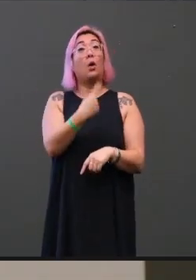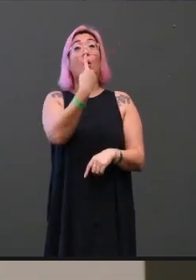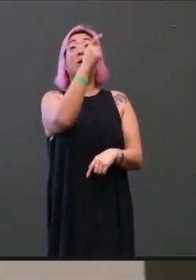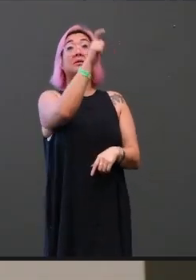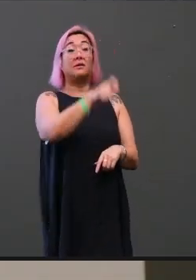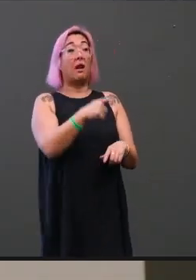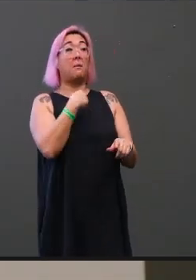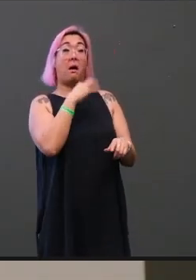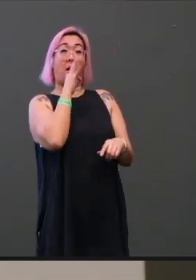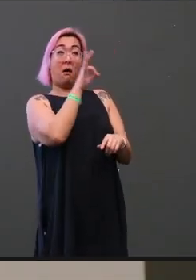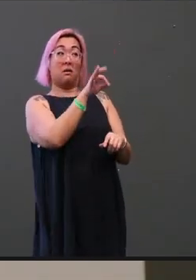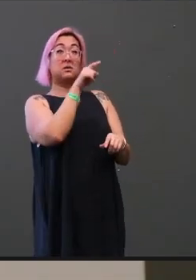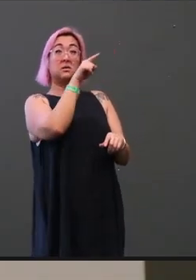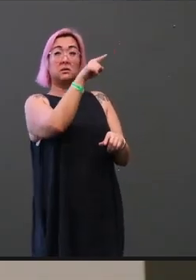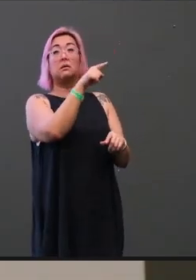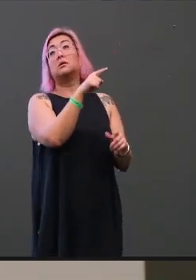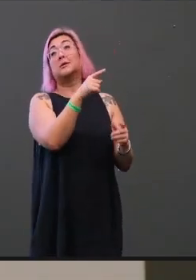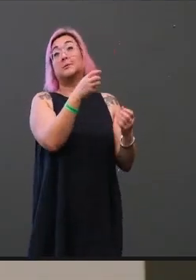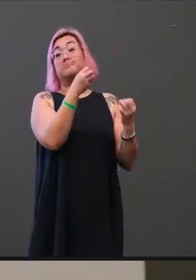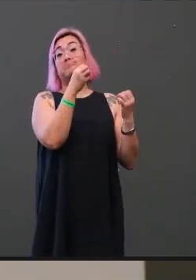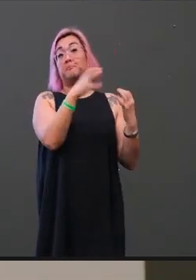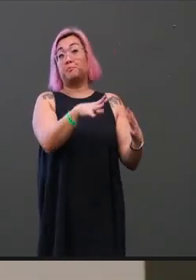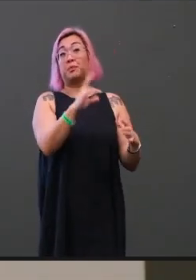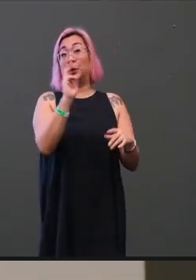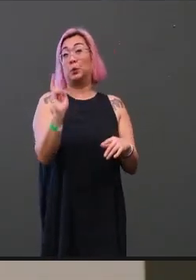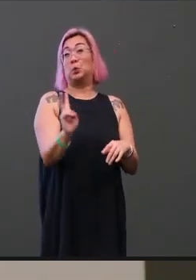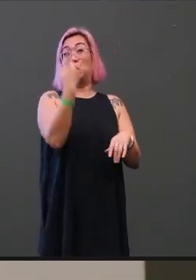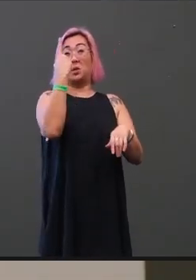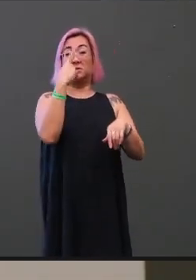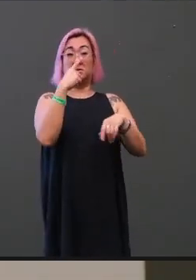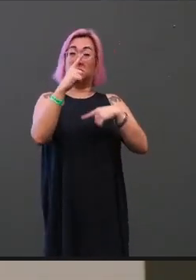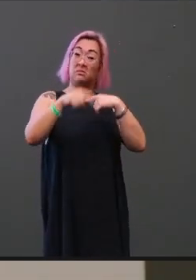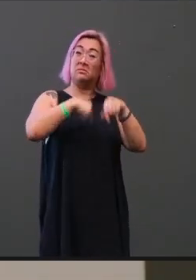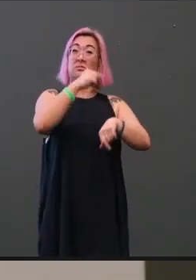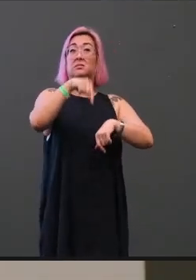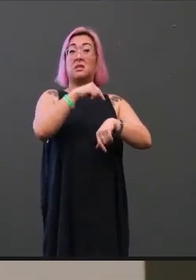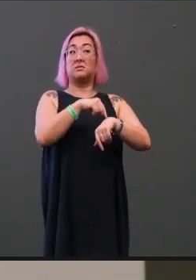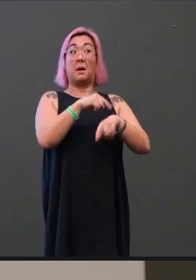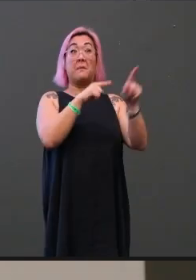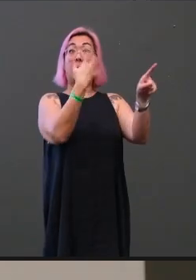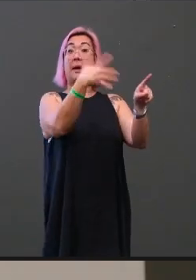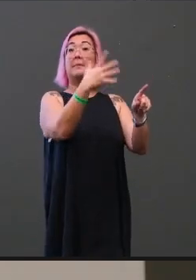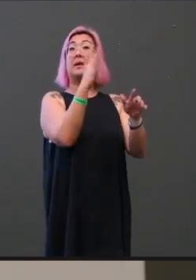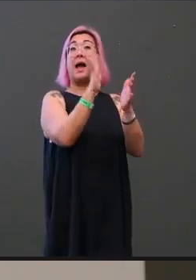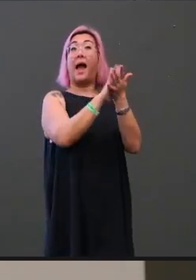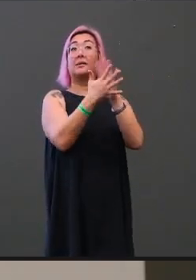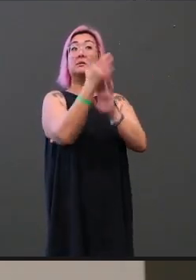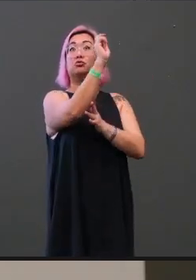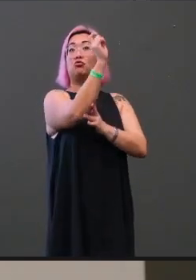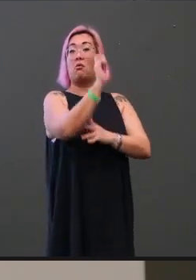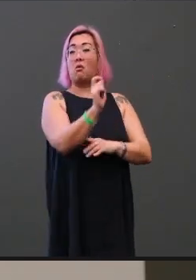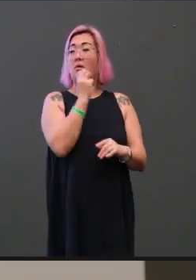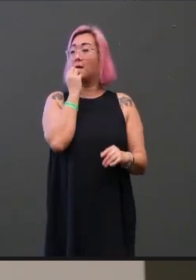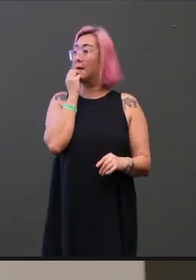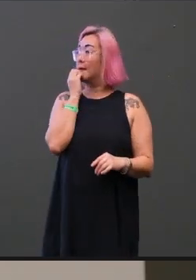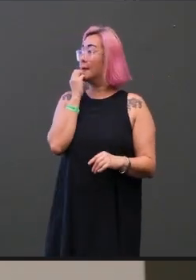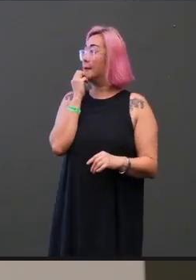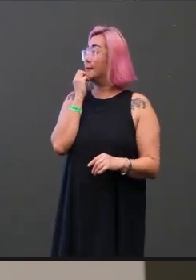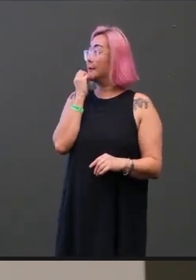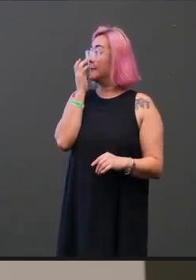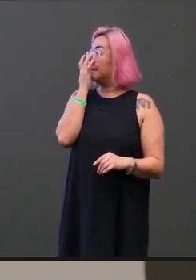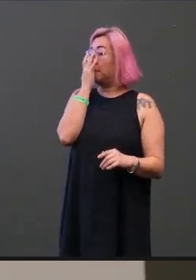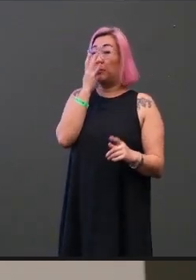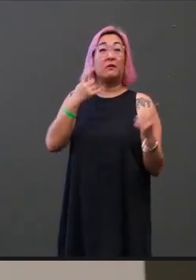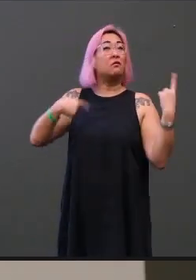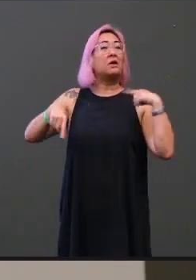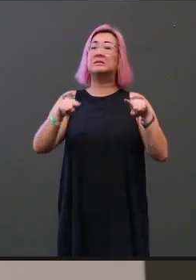them double the time to do their art, because they did do like the hand drawing by themselves. So for us, this just wasn't an option, even though it